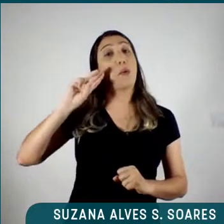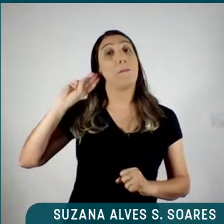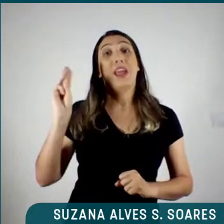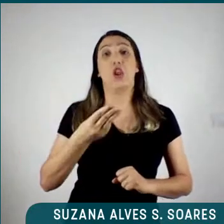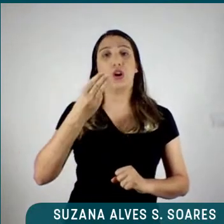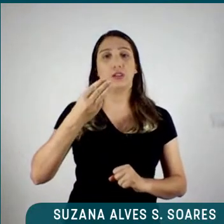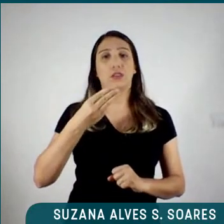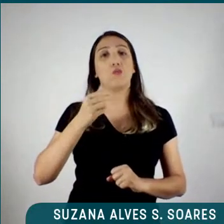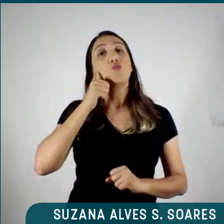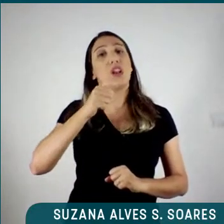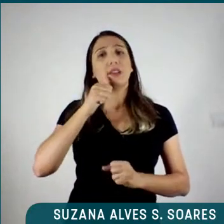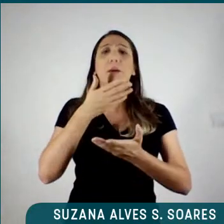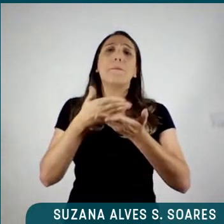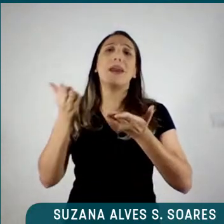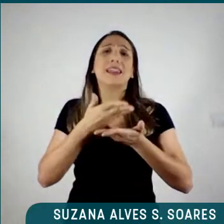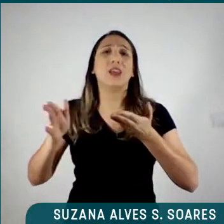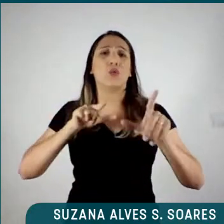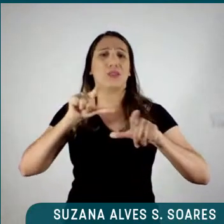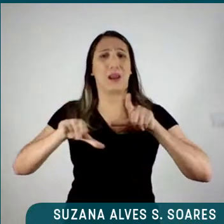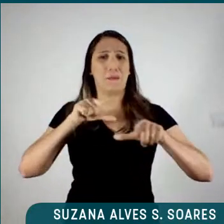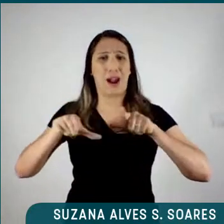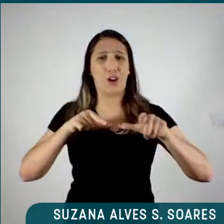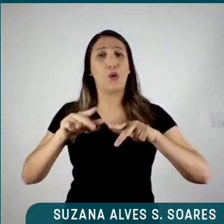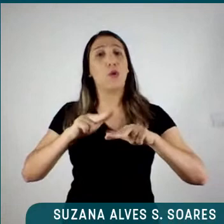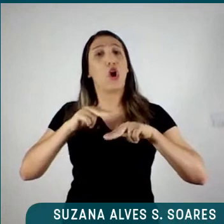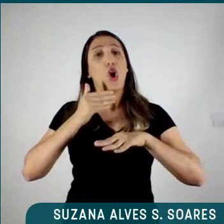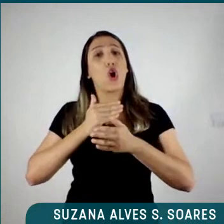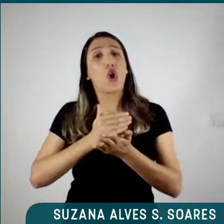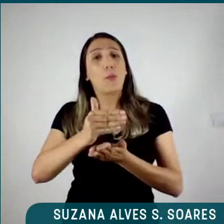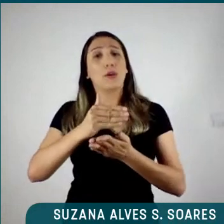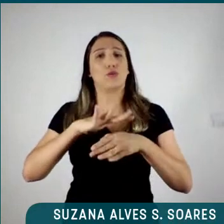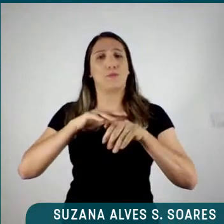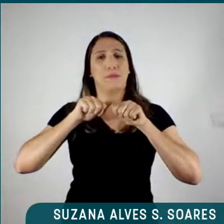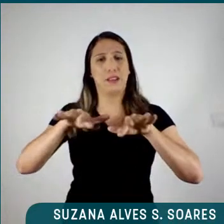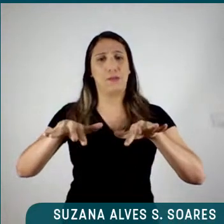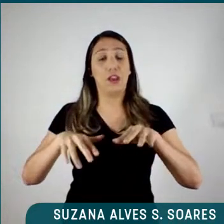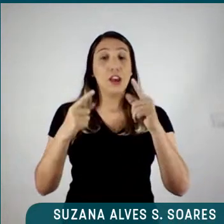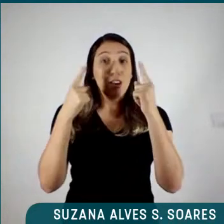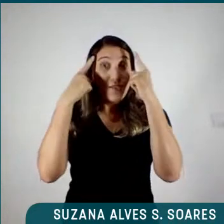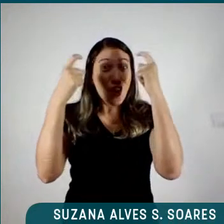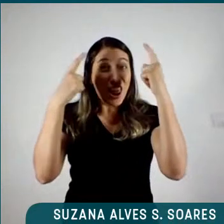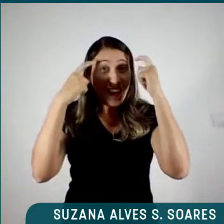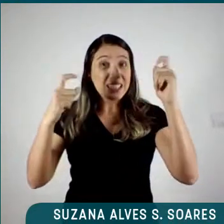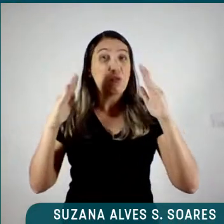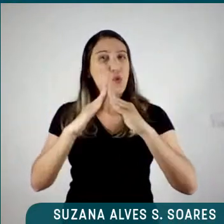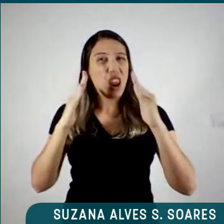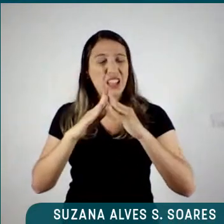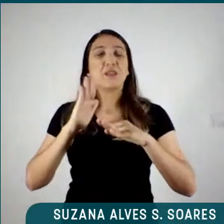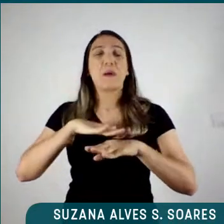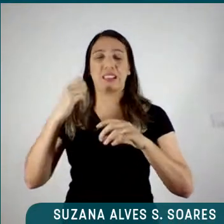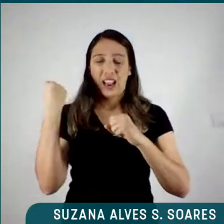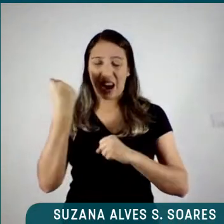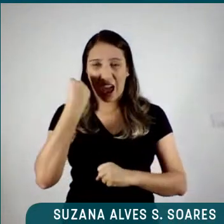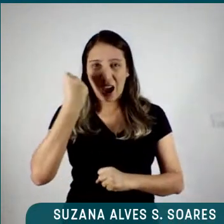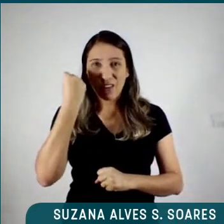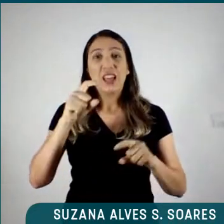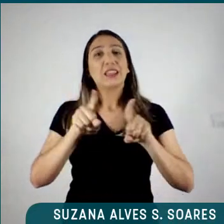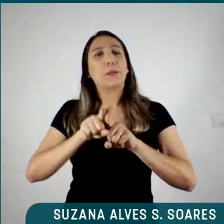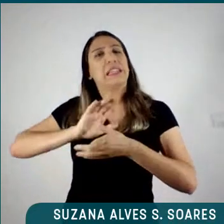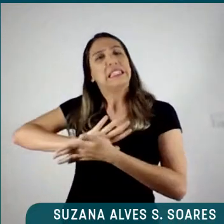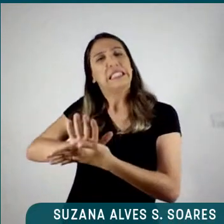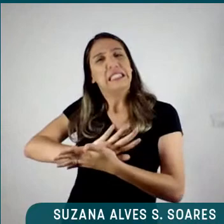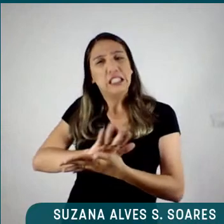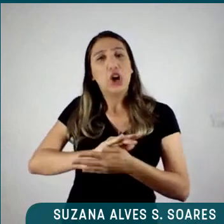really 80% on the front line of the combat of COVID. We are nearly 7 million women